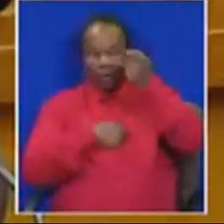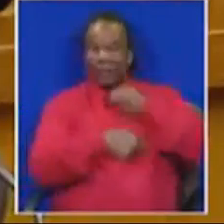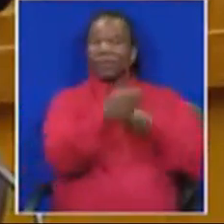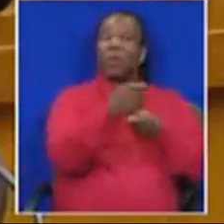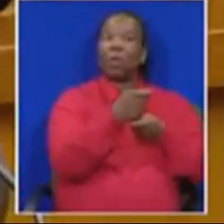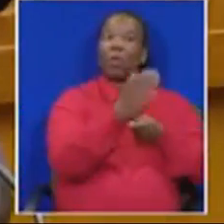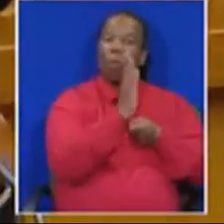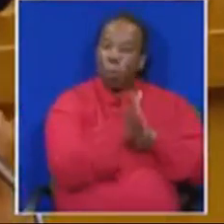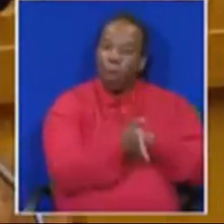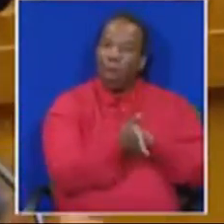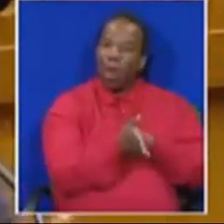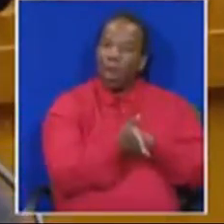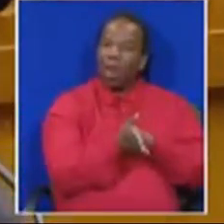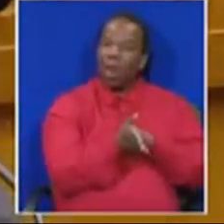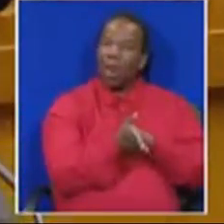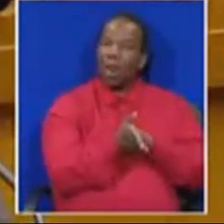headed